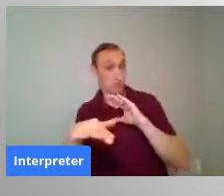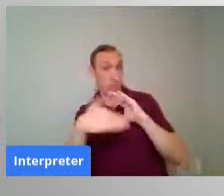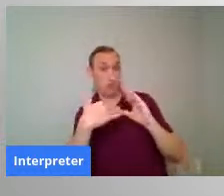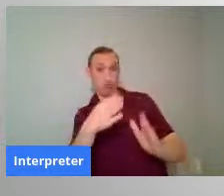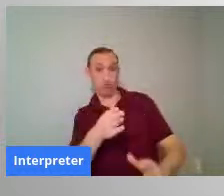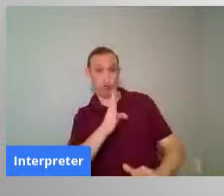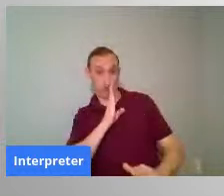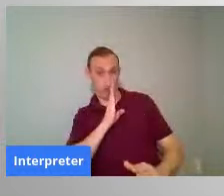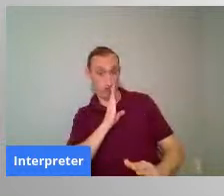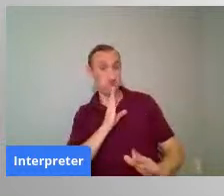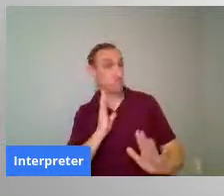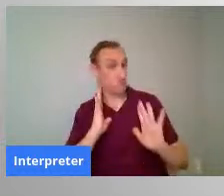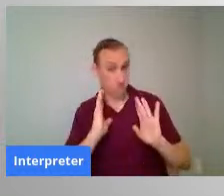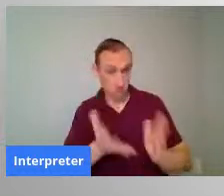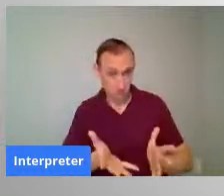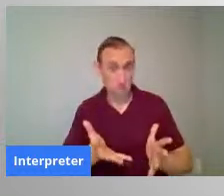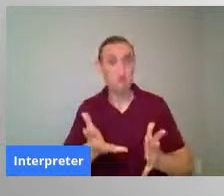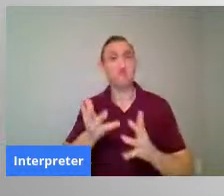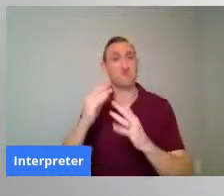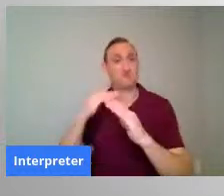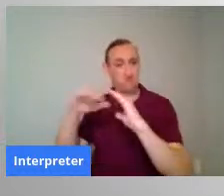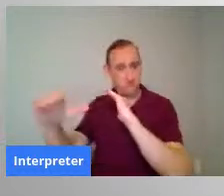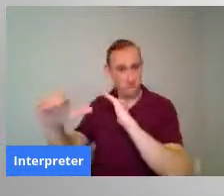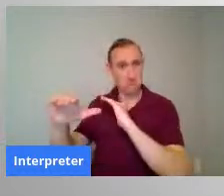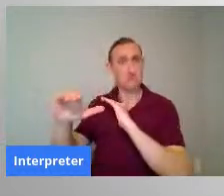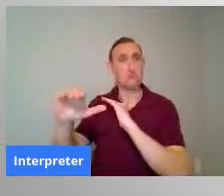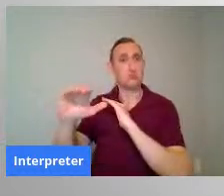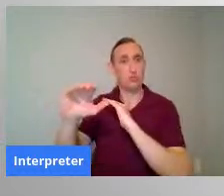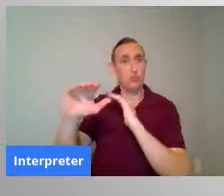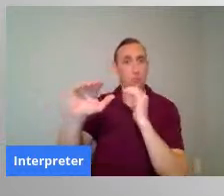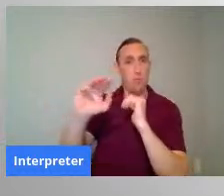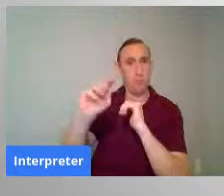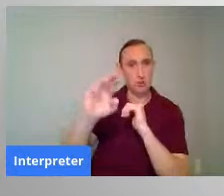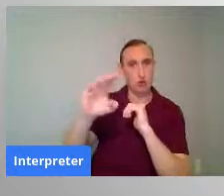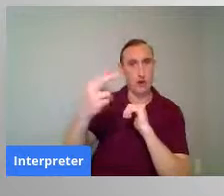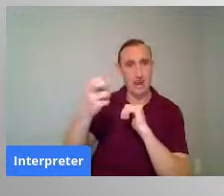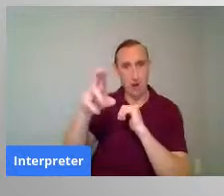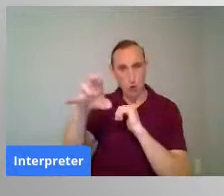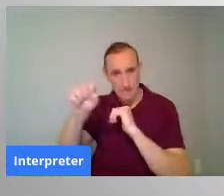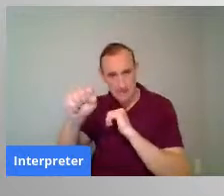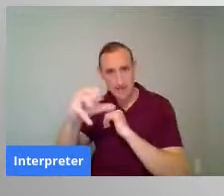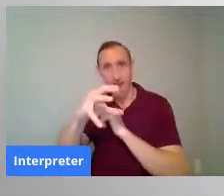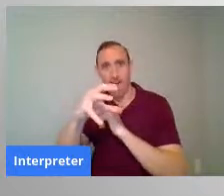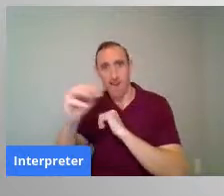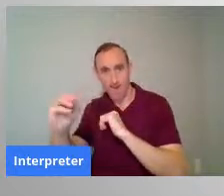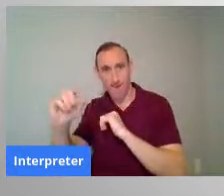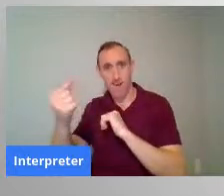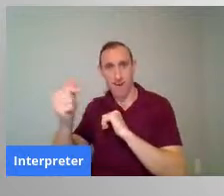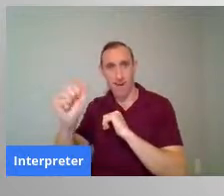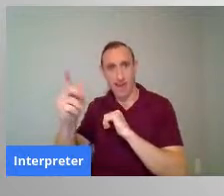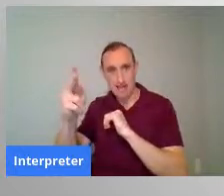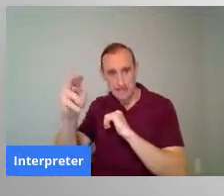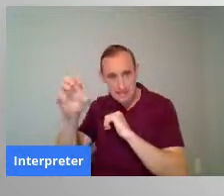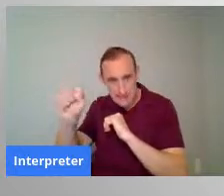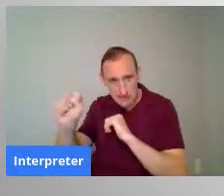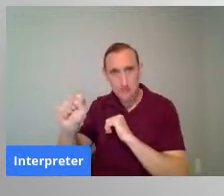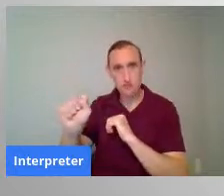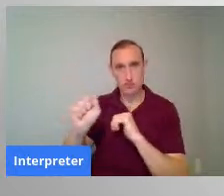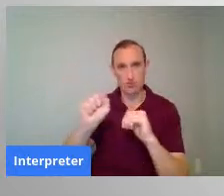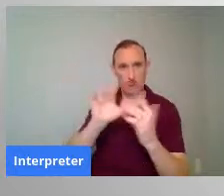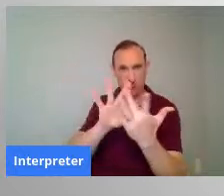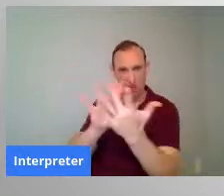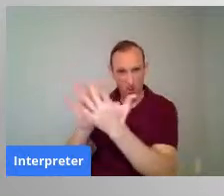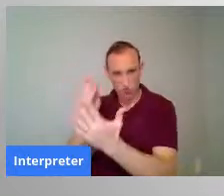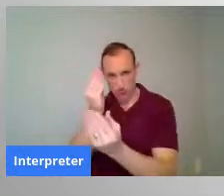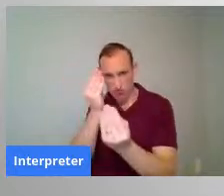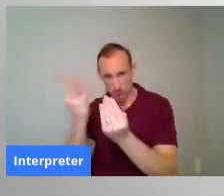and then I will share that with Mr. Harris and Mr. Gaskins, and we can look if there are any areas that we